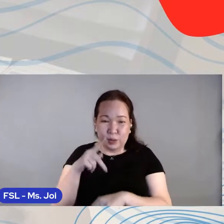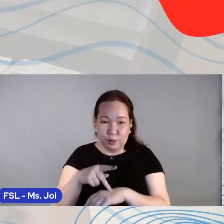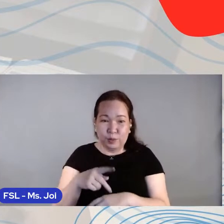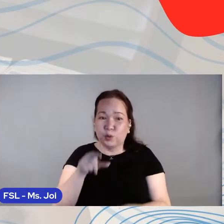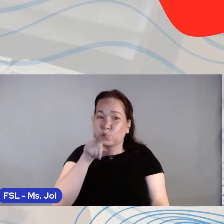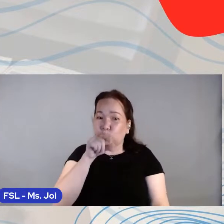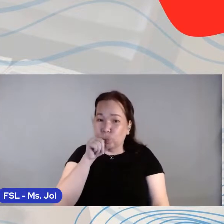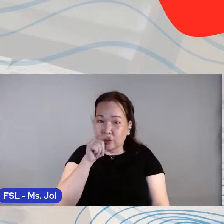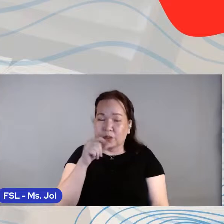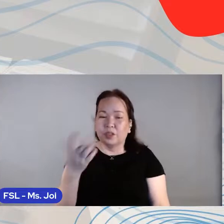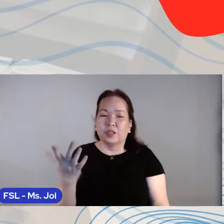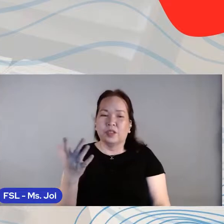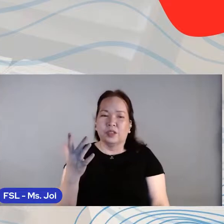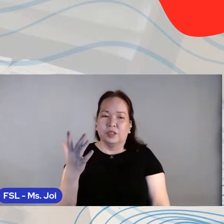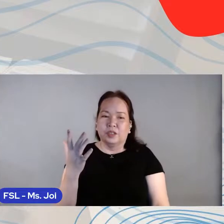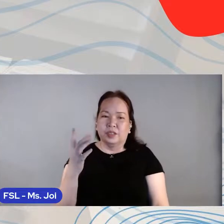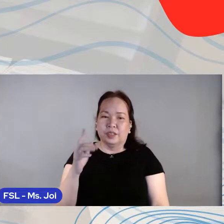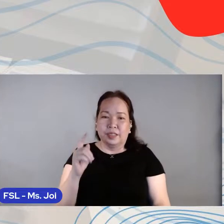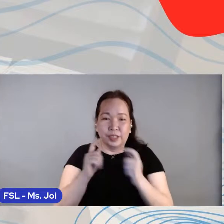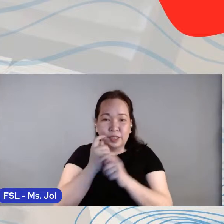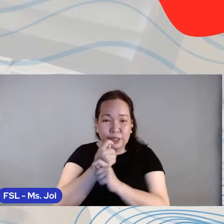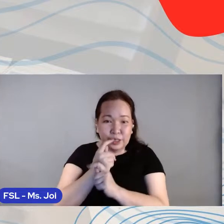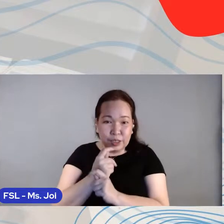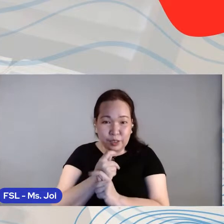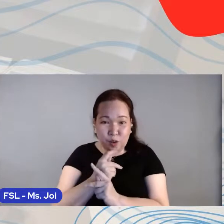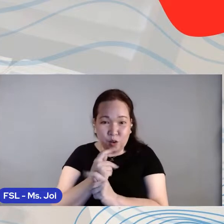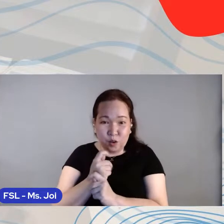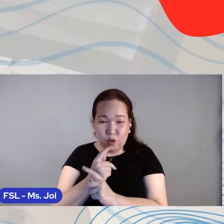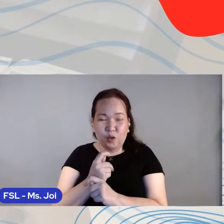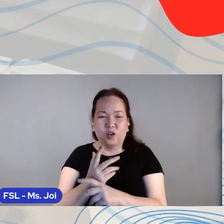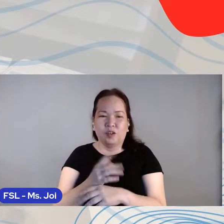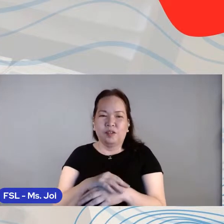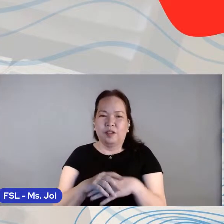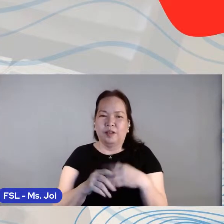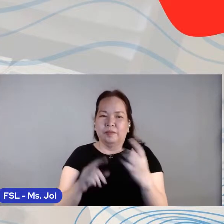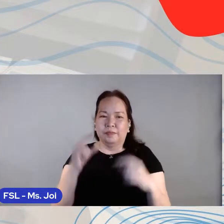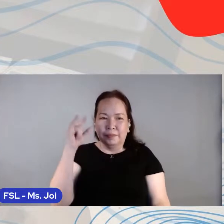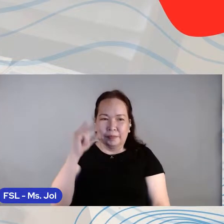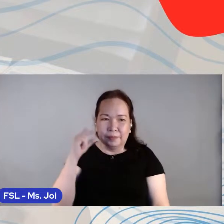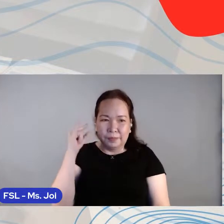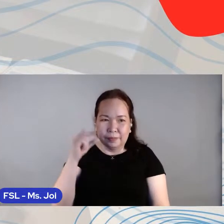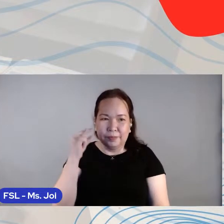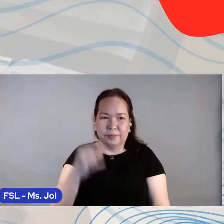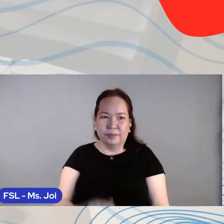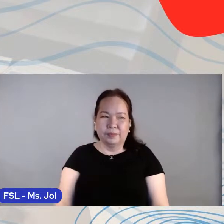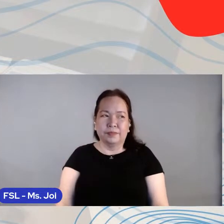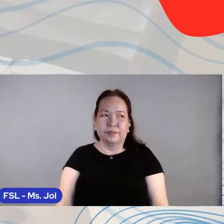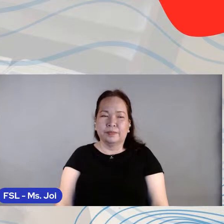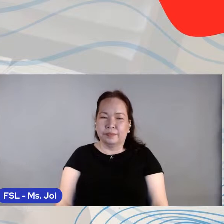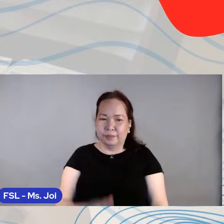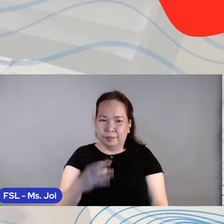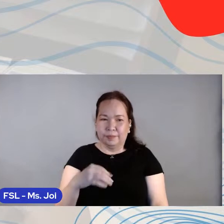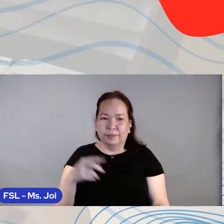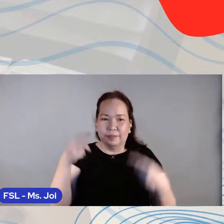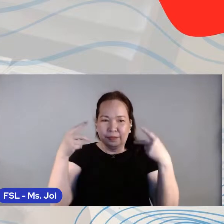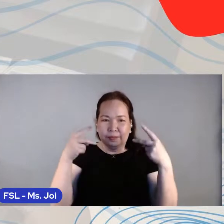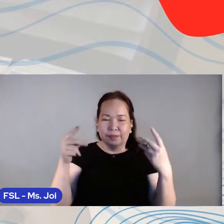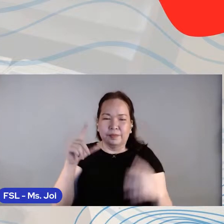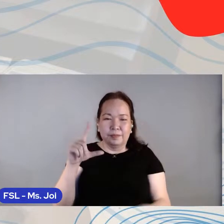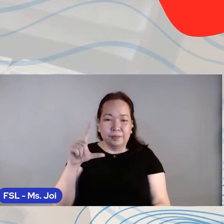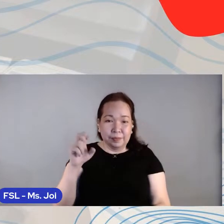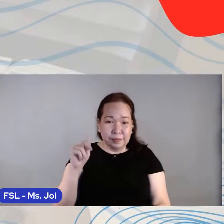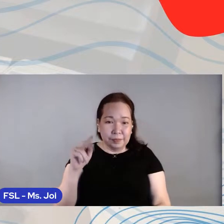TikTok accounts, Lente PH, our Instagram accounts also, Lente PH, and our website,